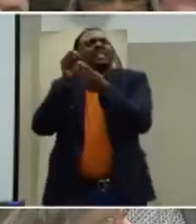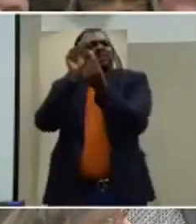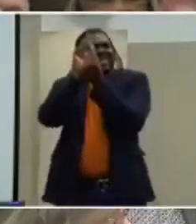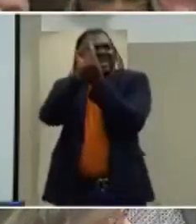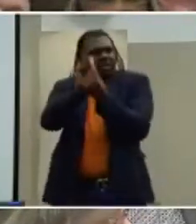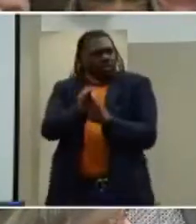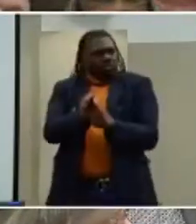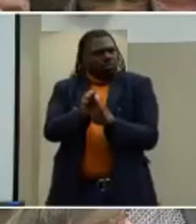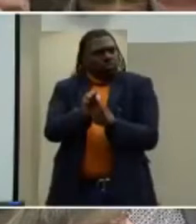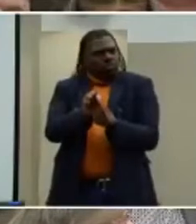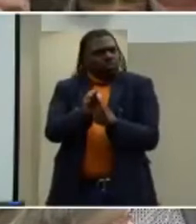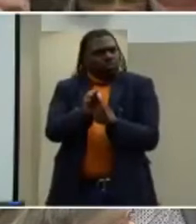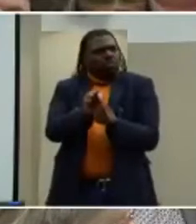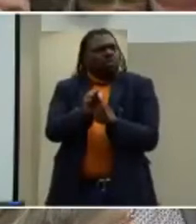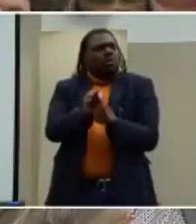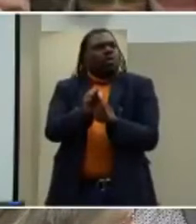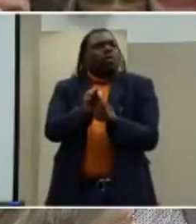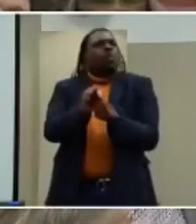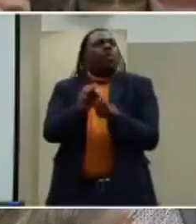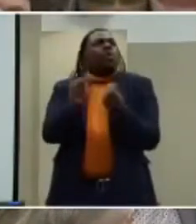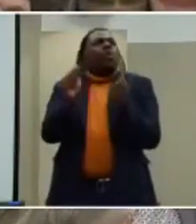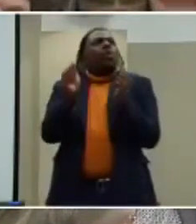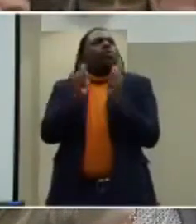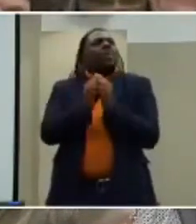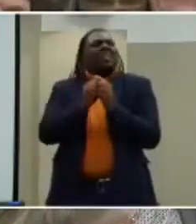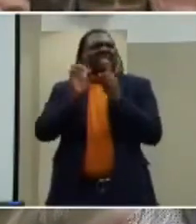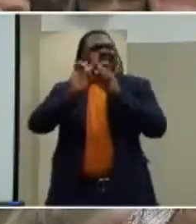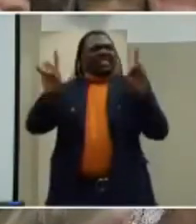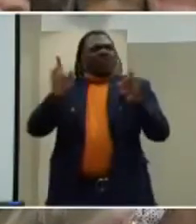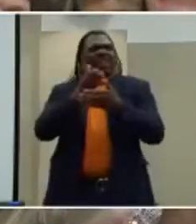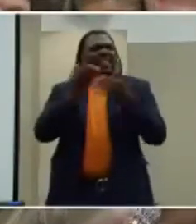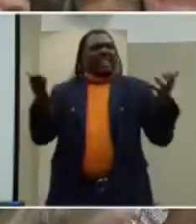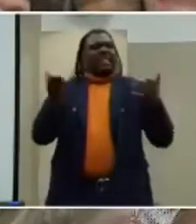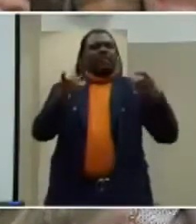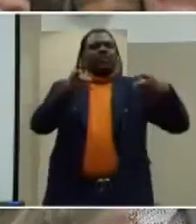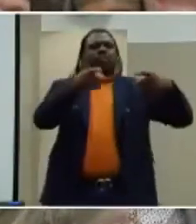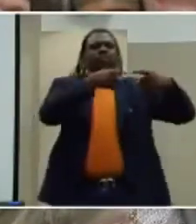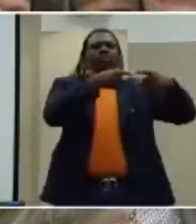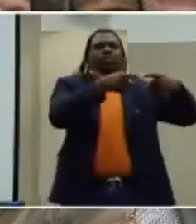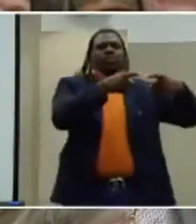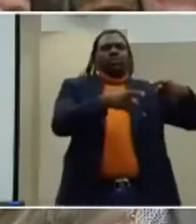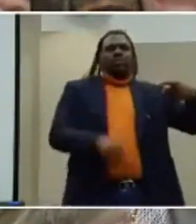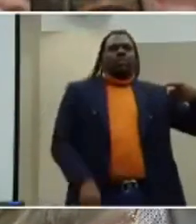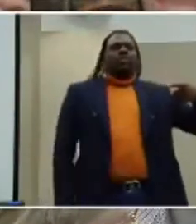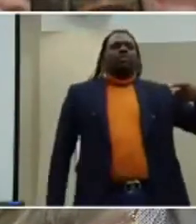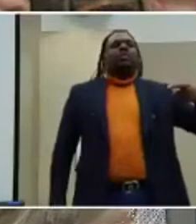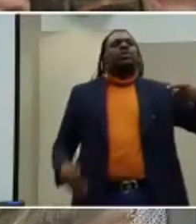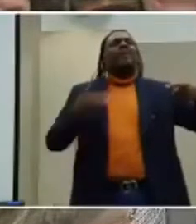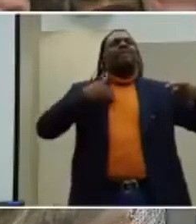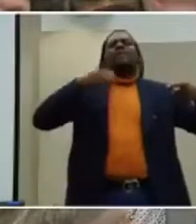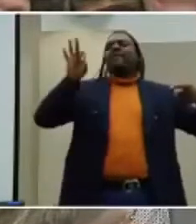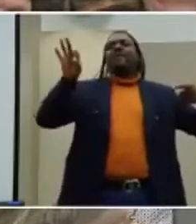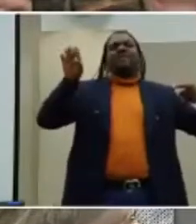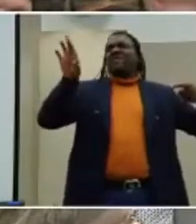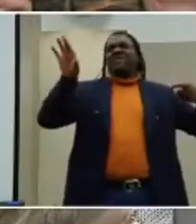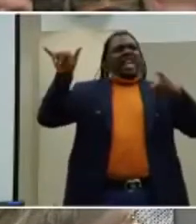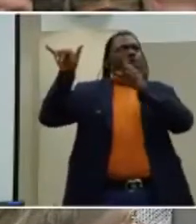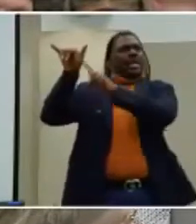about handicapped access to different things here. One is there's a ferry that goes across